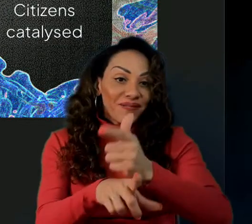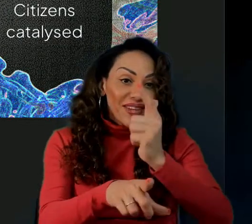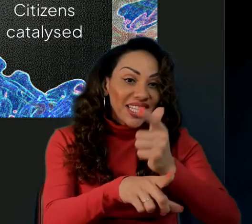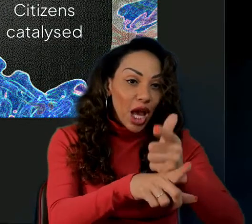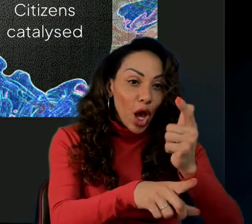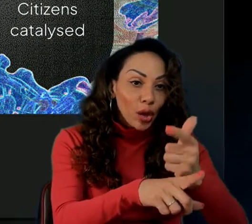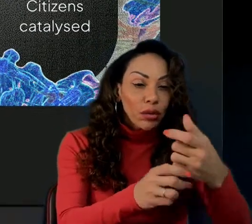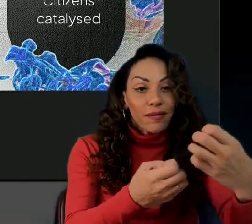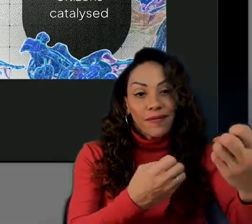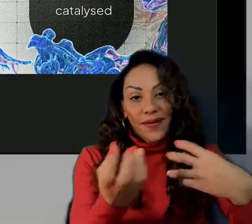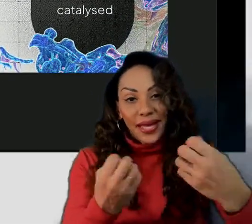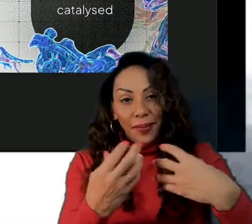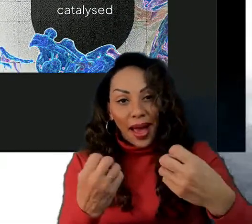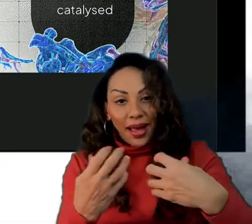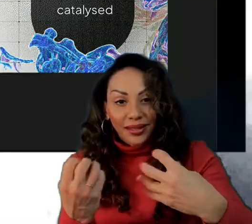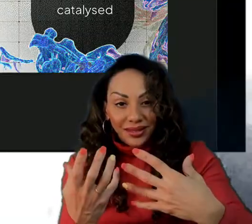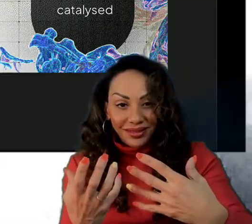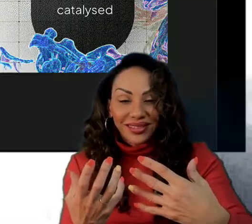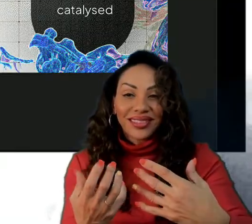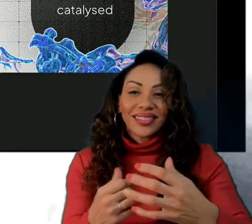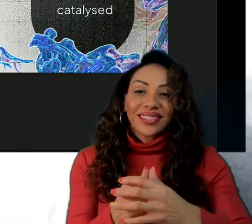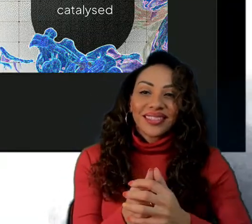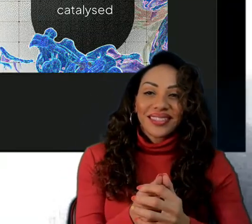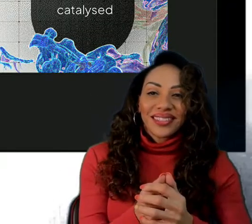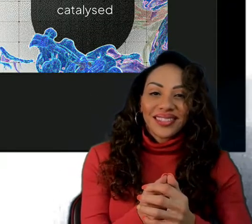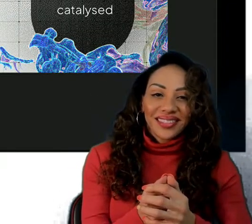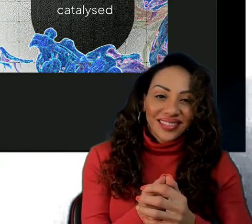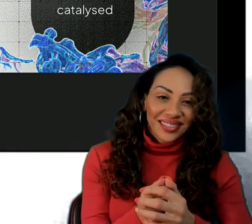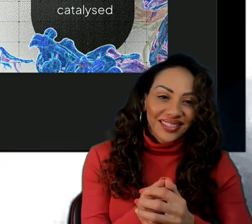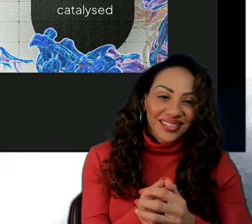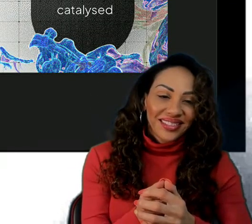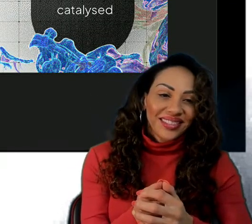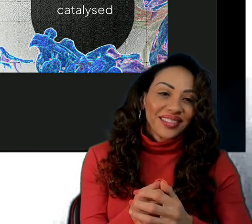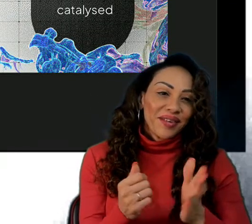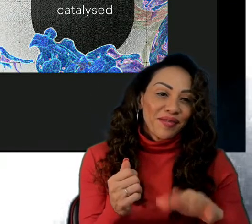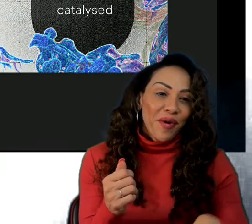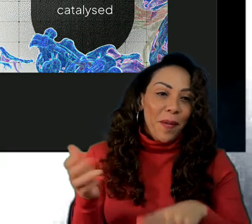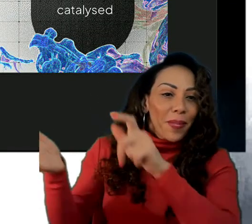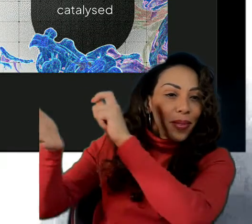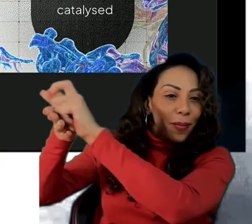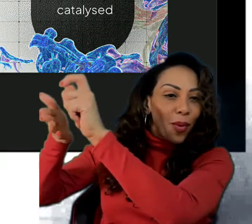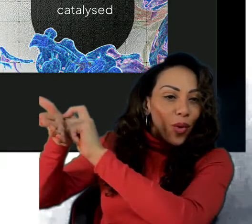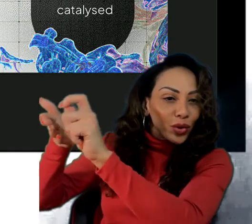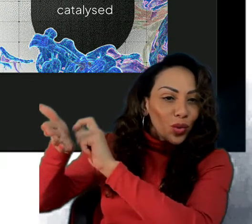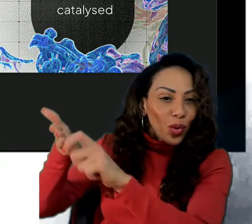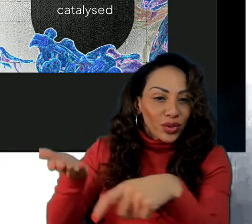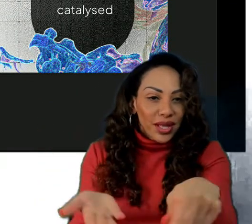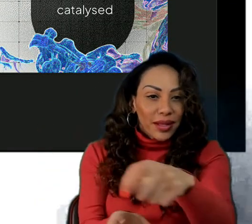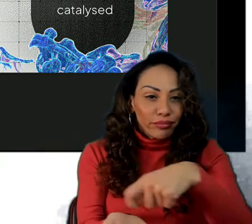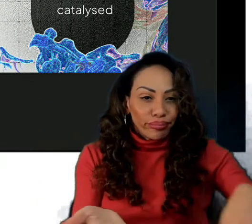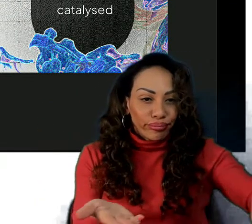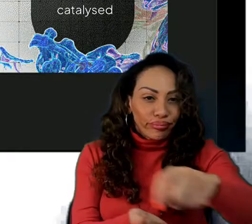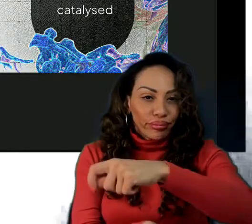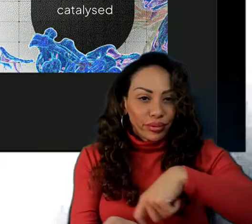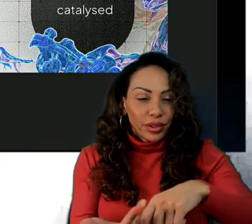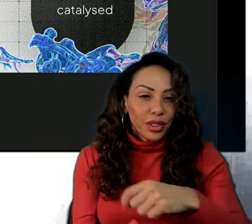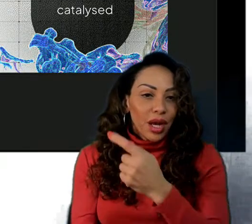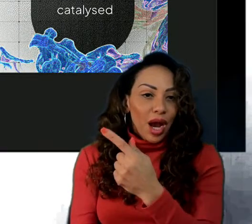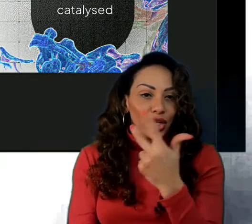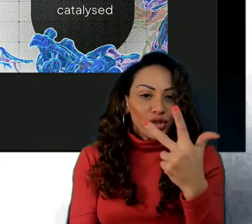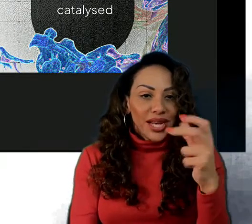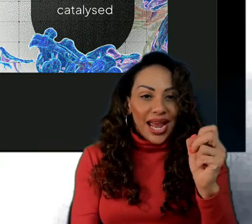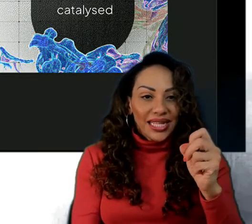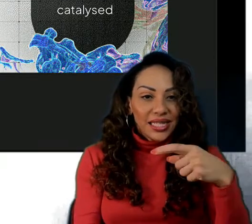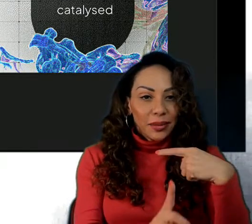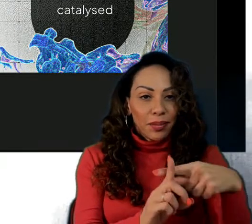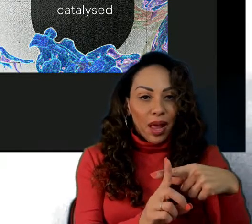got through the exquisite corpse and the chalkboard wall, and 180 plus citizens saying that this kind of